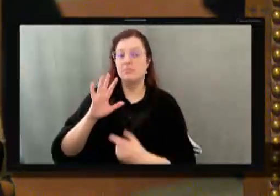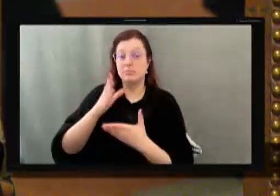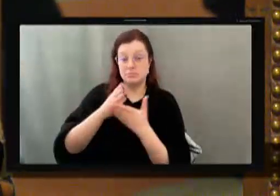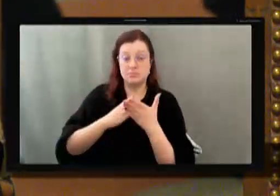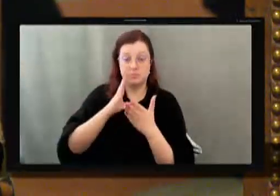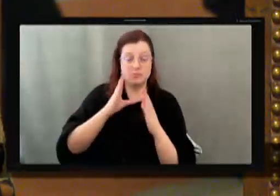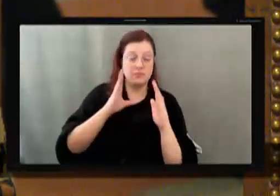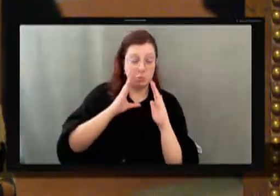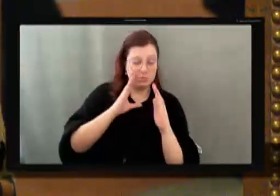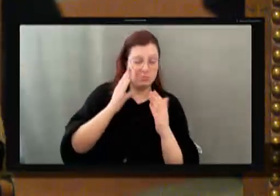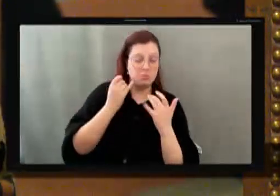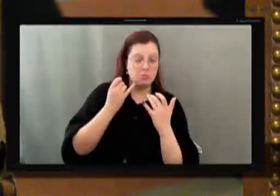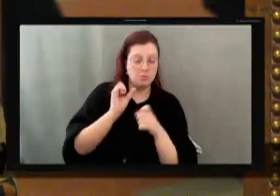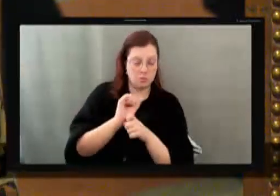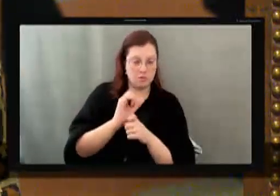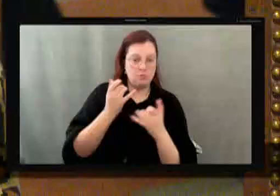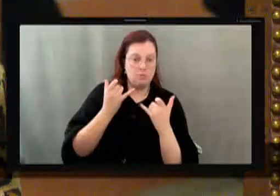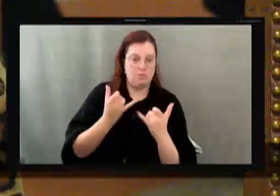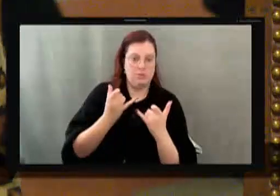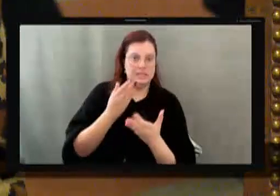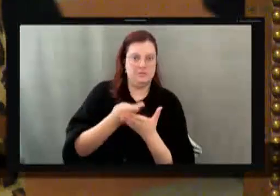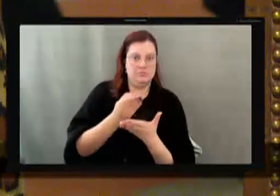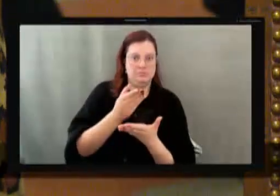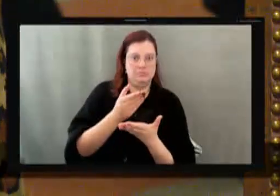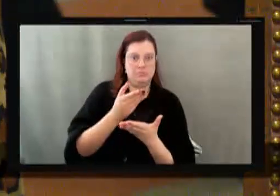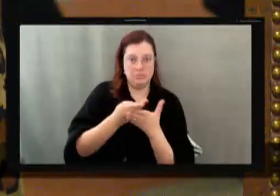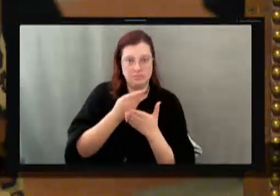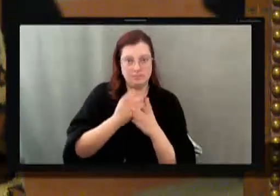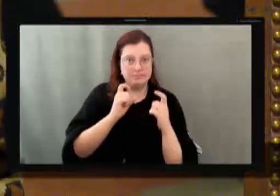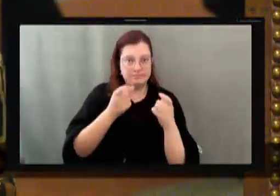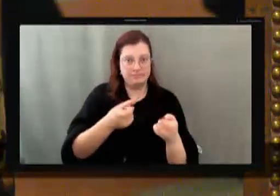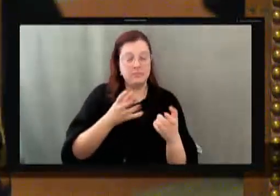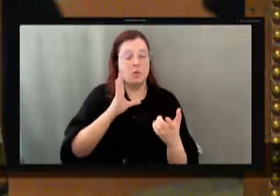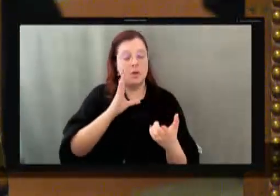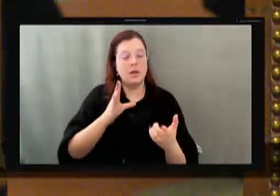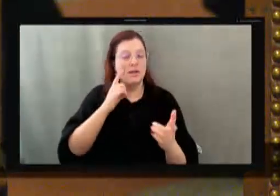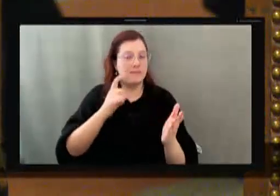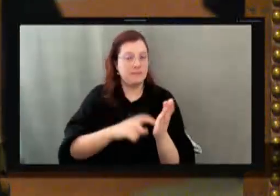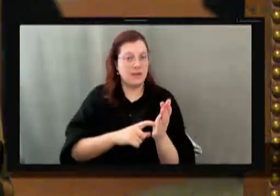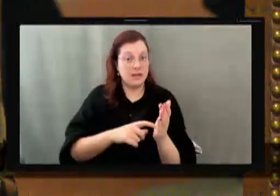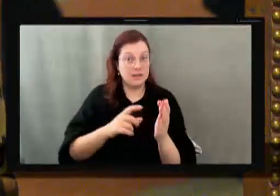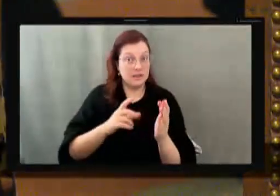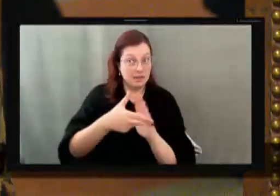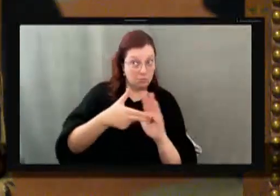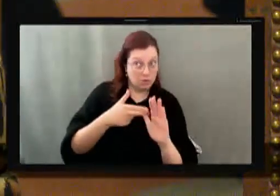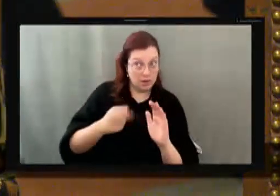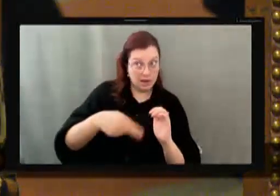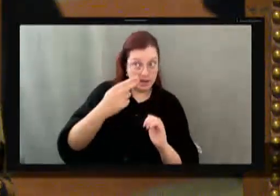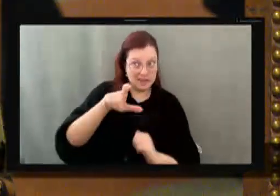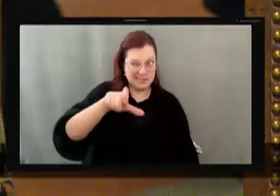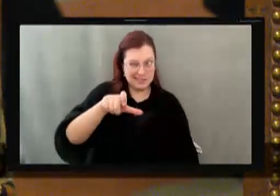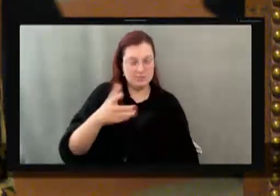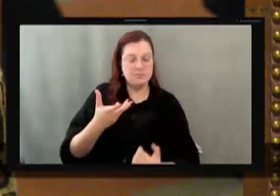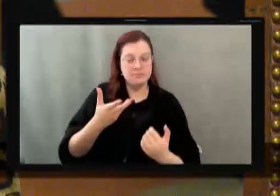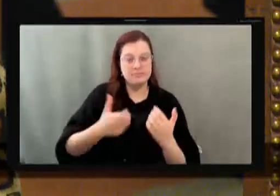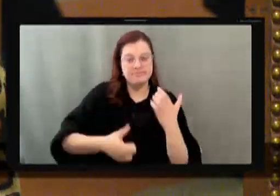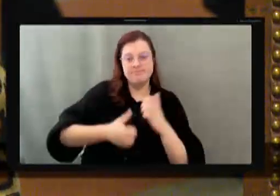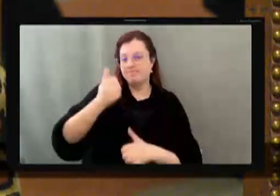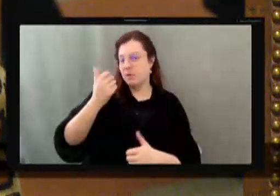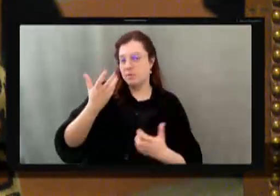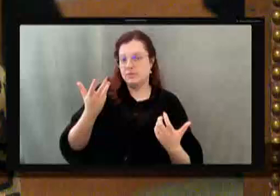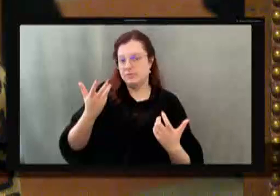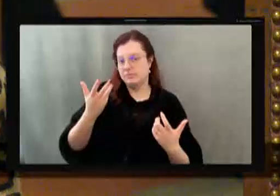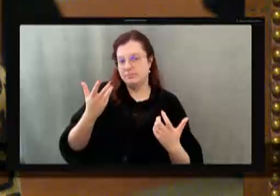of the work of this grant. So we'll be building on what we've already identified as high need corridors, where the vast, vast majority of